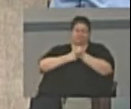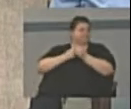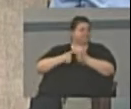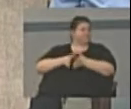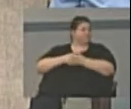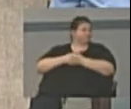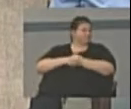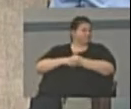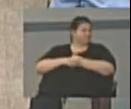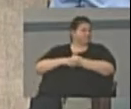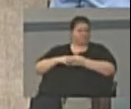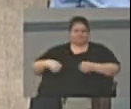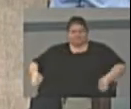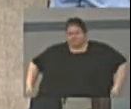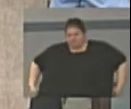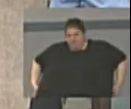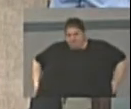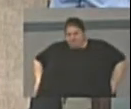Kim.